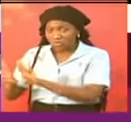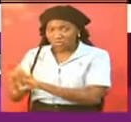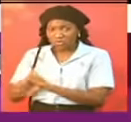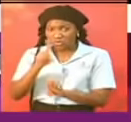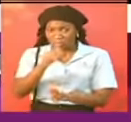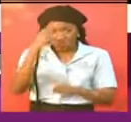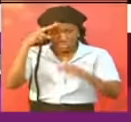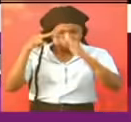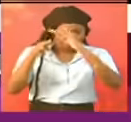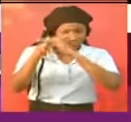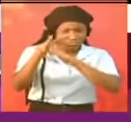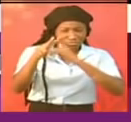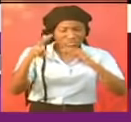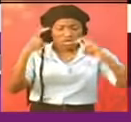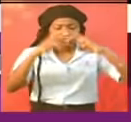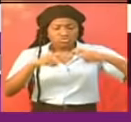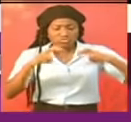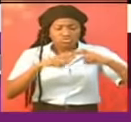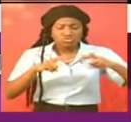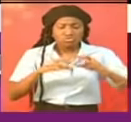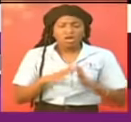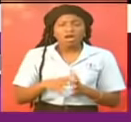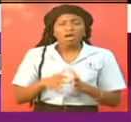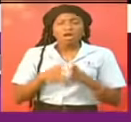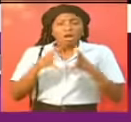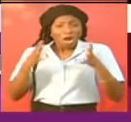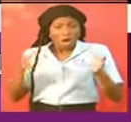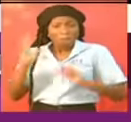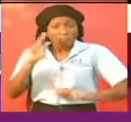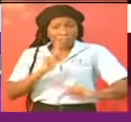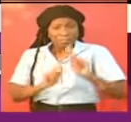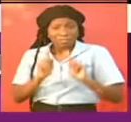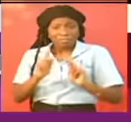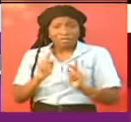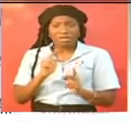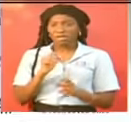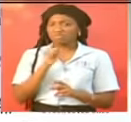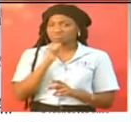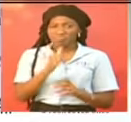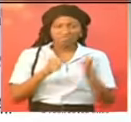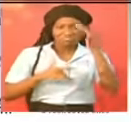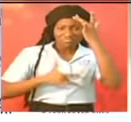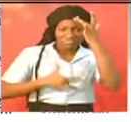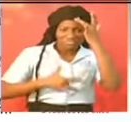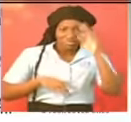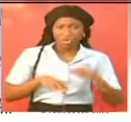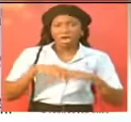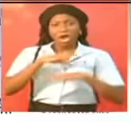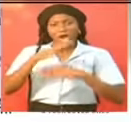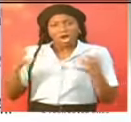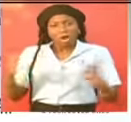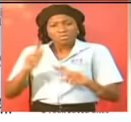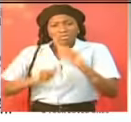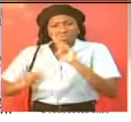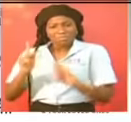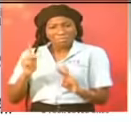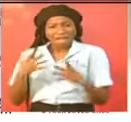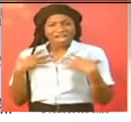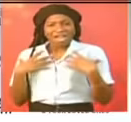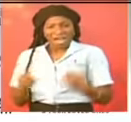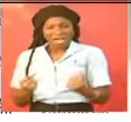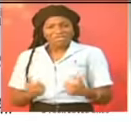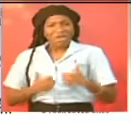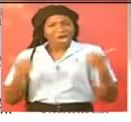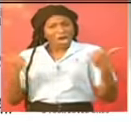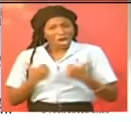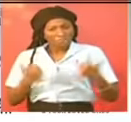we are on target, whether we are below targets. Thank you. Okay, I'll take the first question. Thank you,